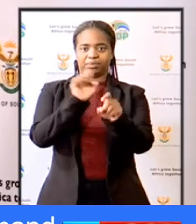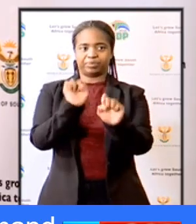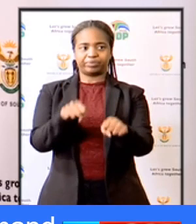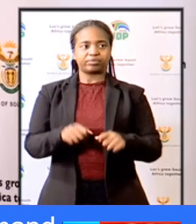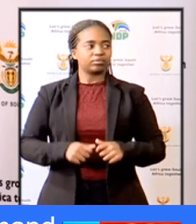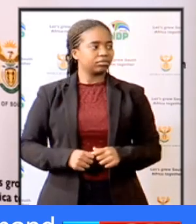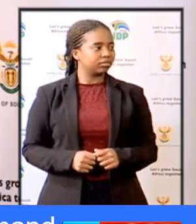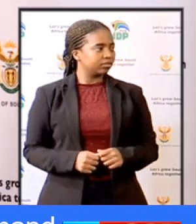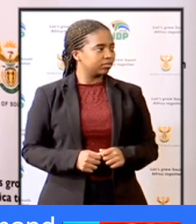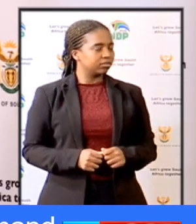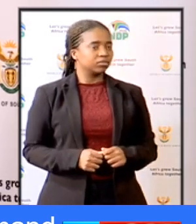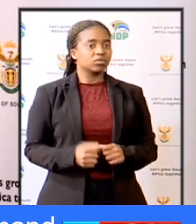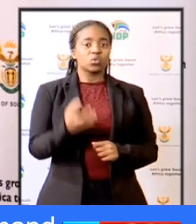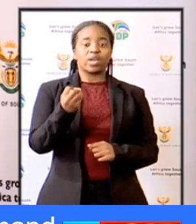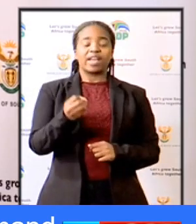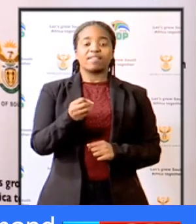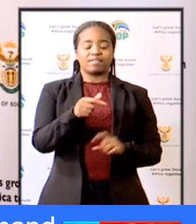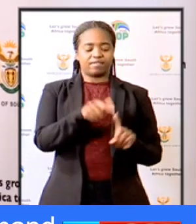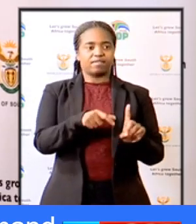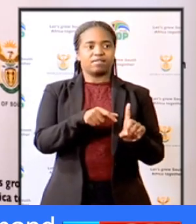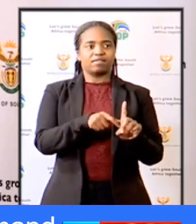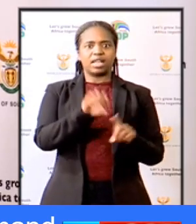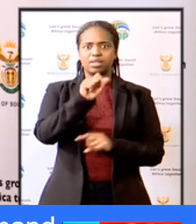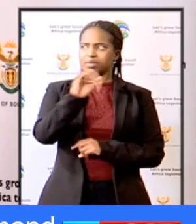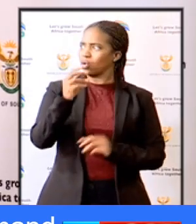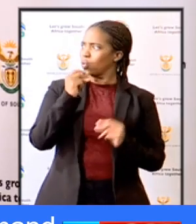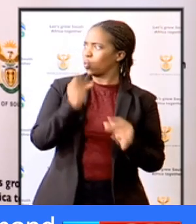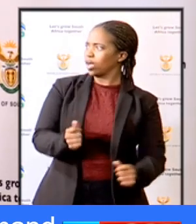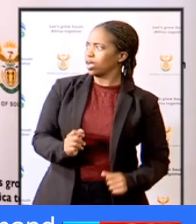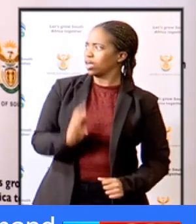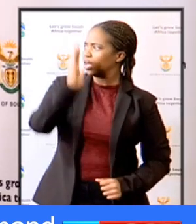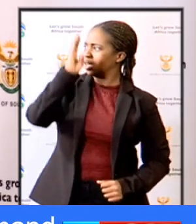Minister, we have Mercedes Besant from SABC. That was quick.